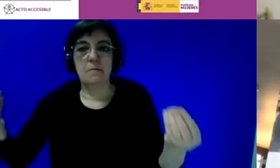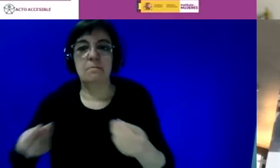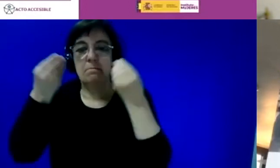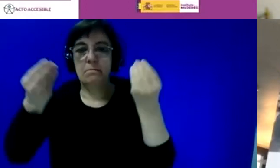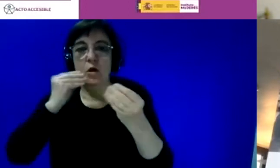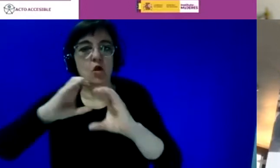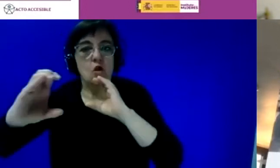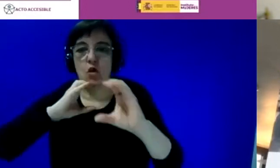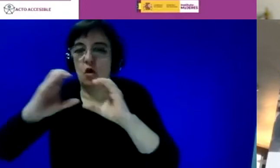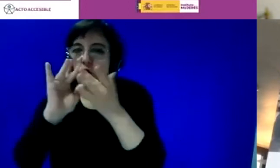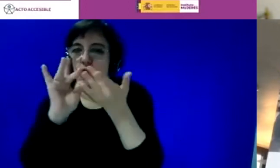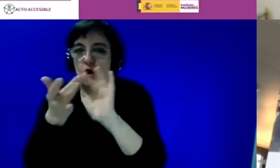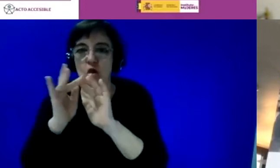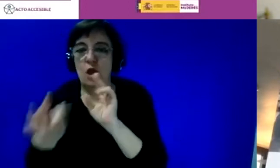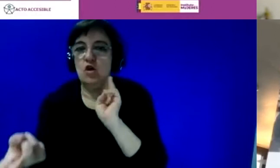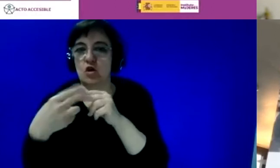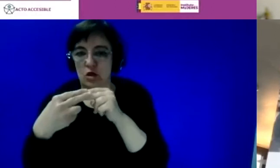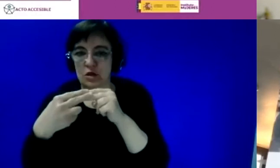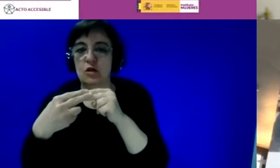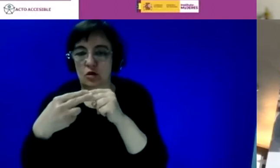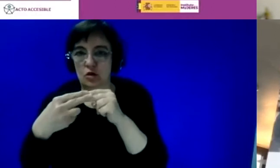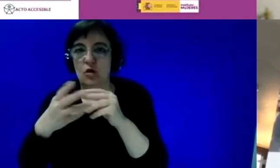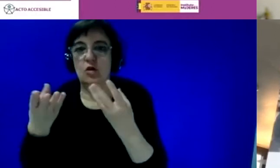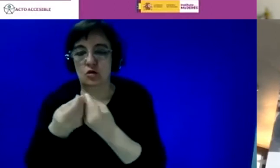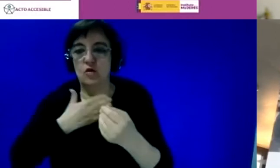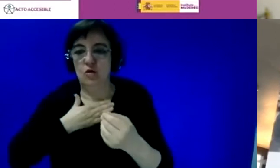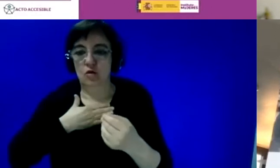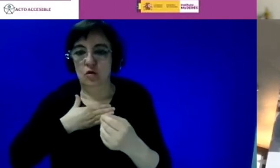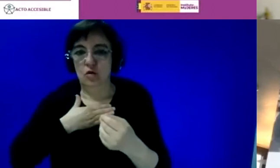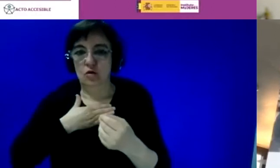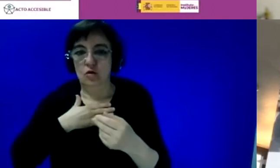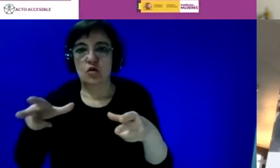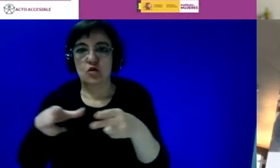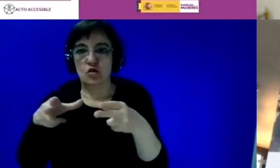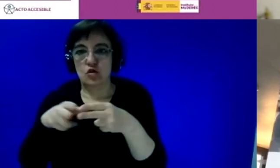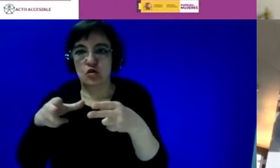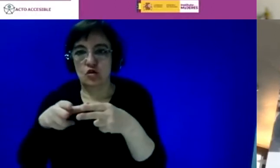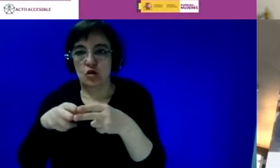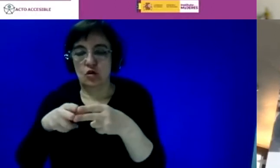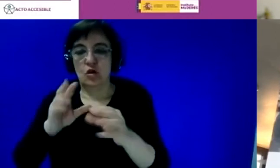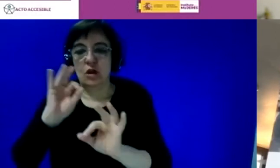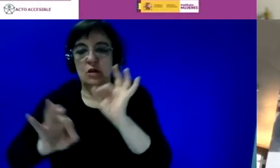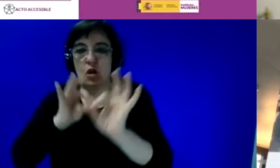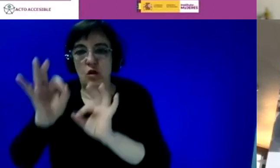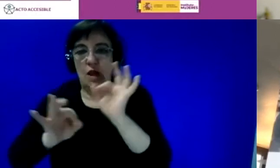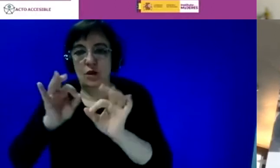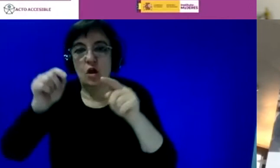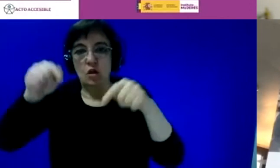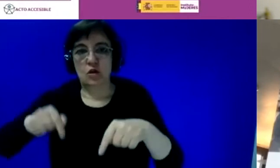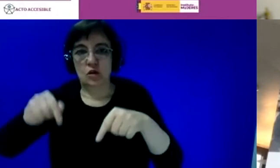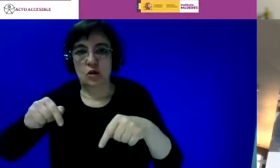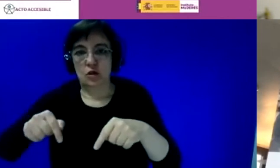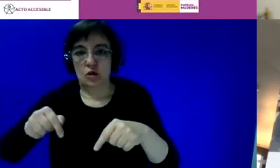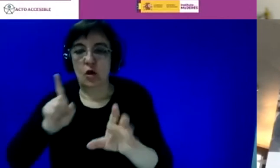because we need to make sure that communication is as good as possible with our